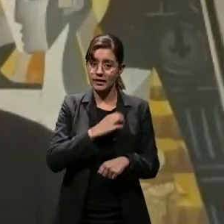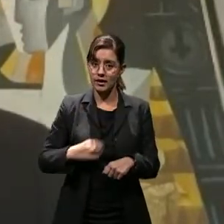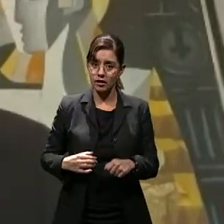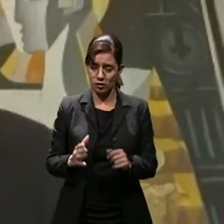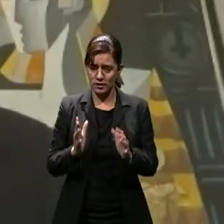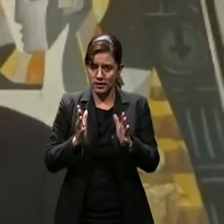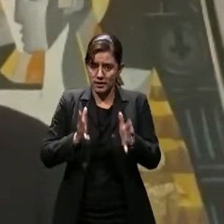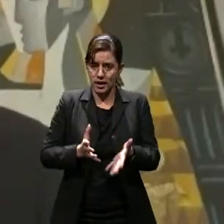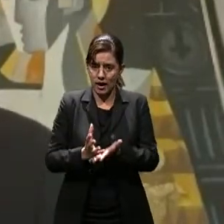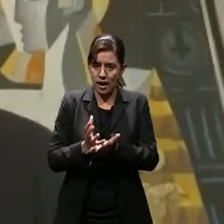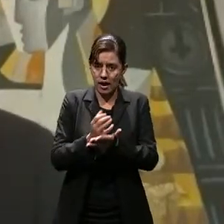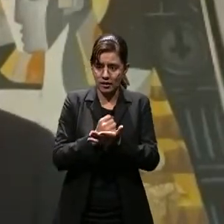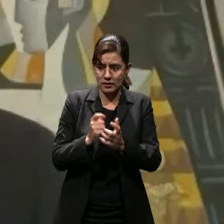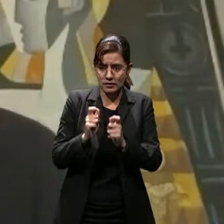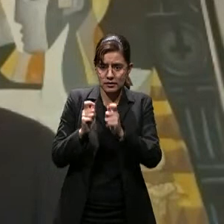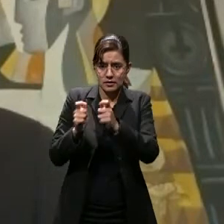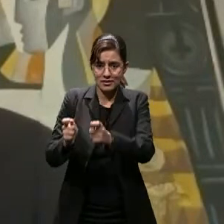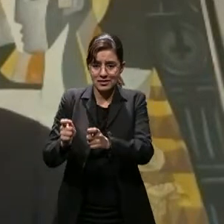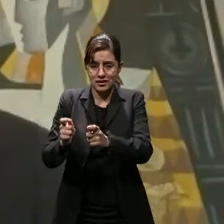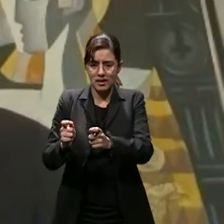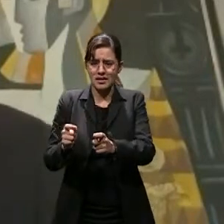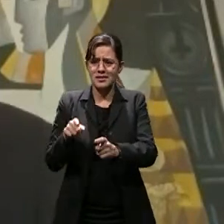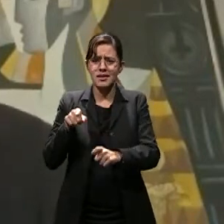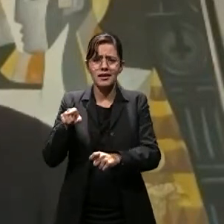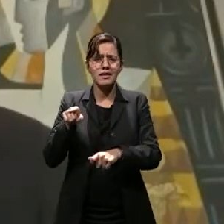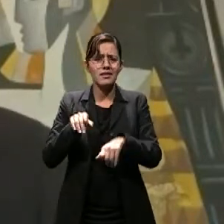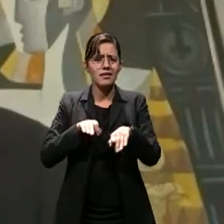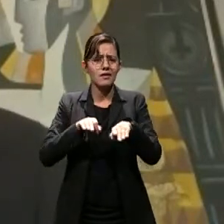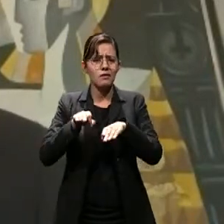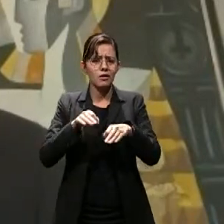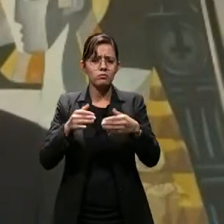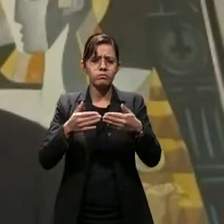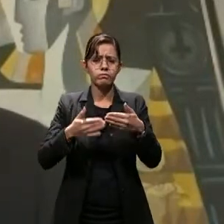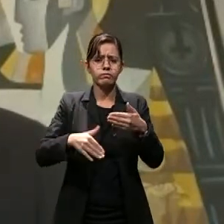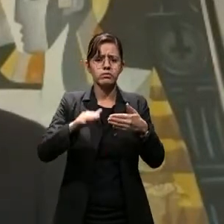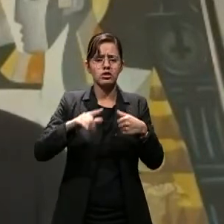win, but during their time in power.